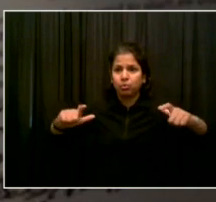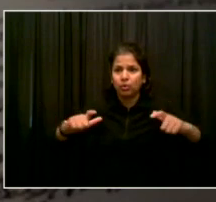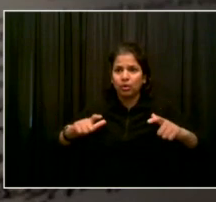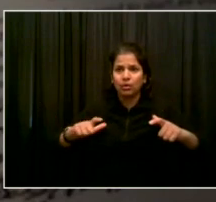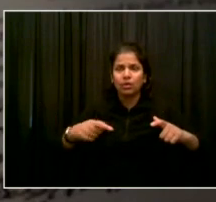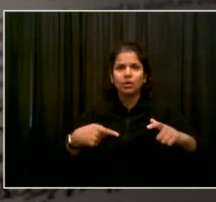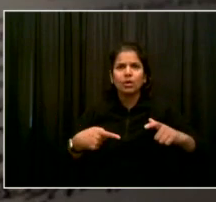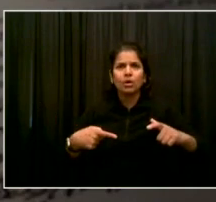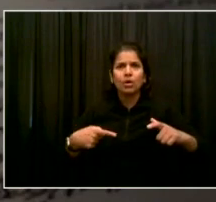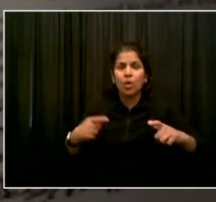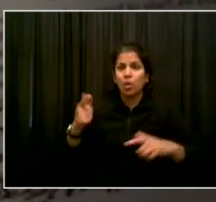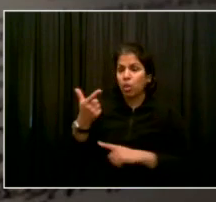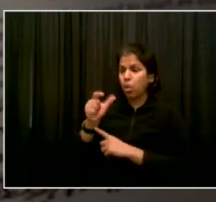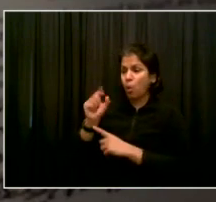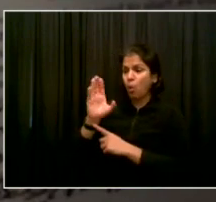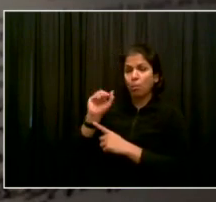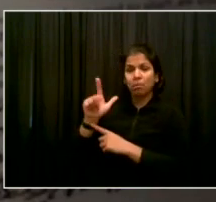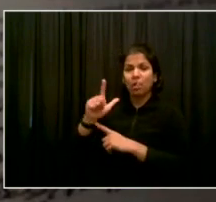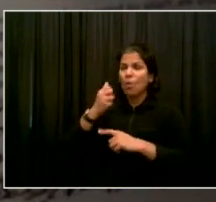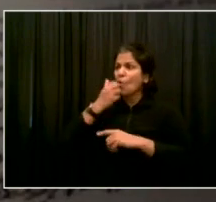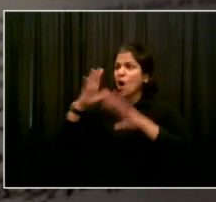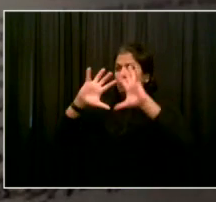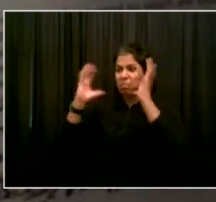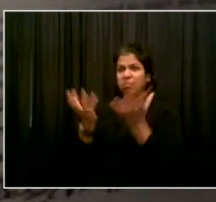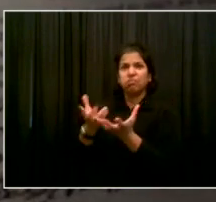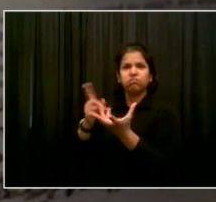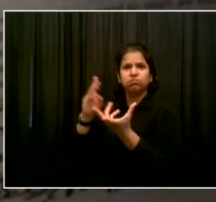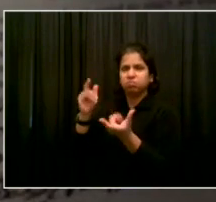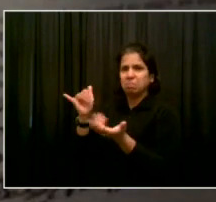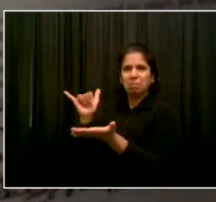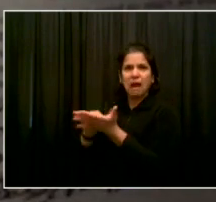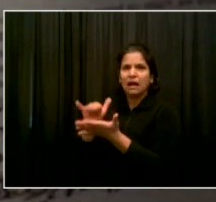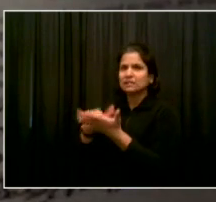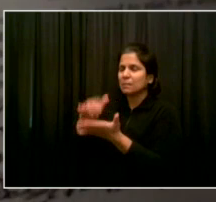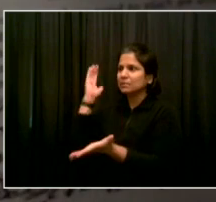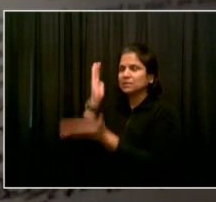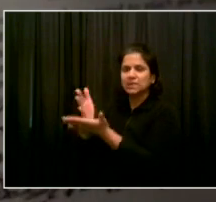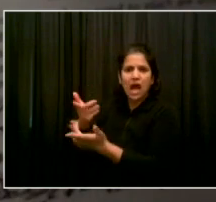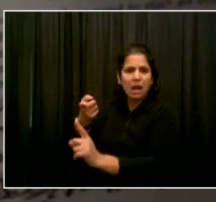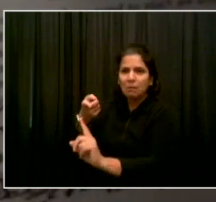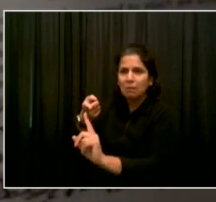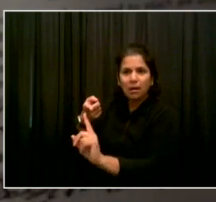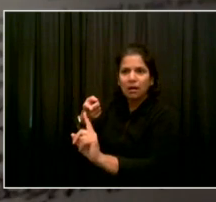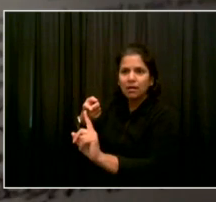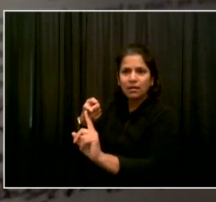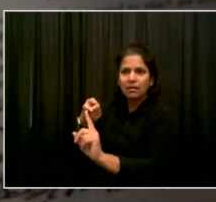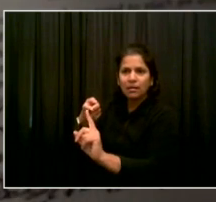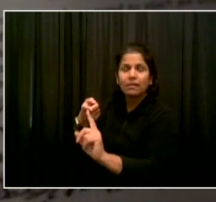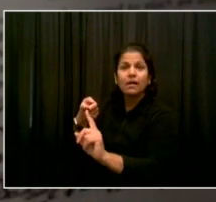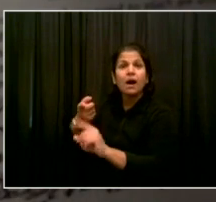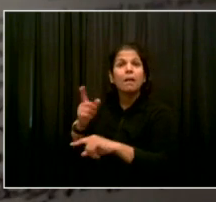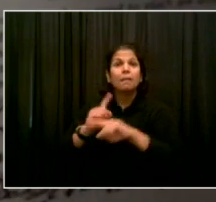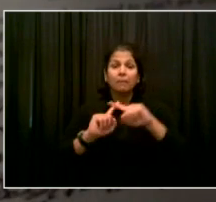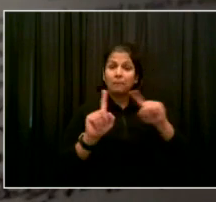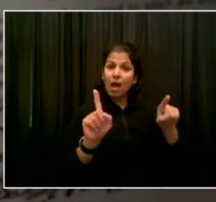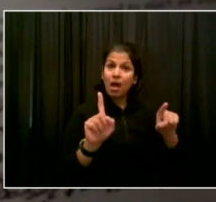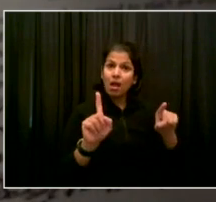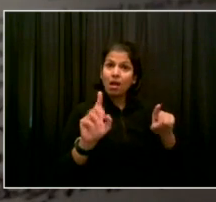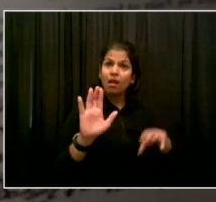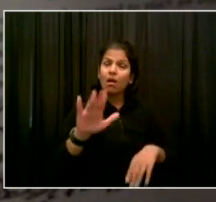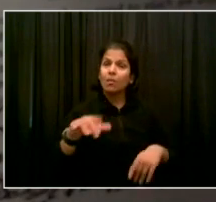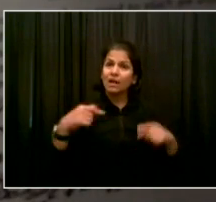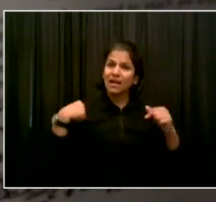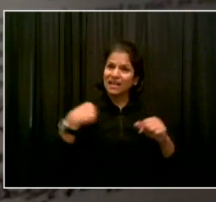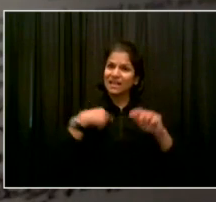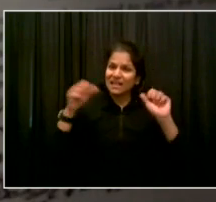menu at this point. But we can, we think, still stop it short of the place where it cuts civilizations off at